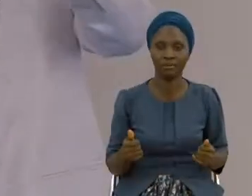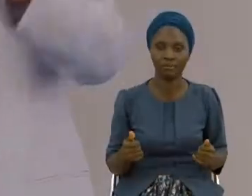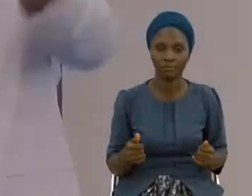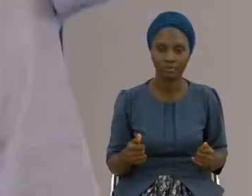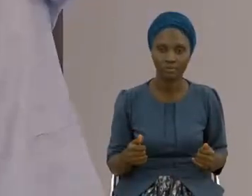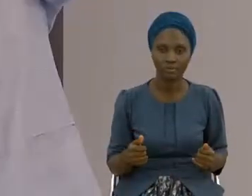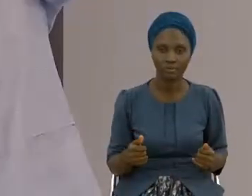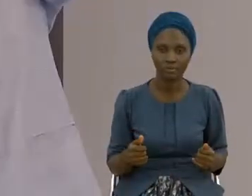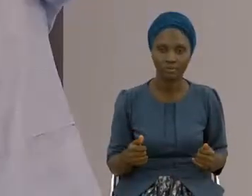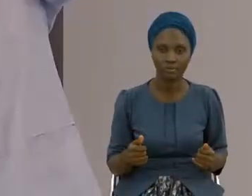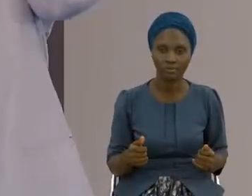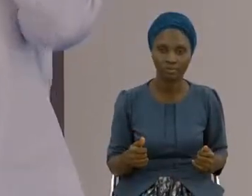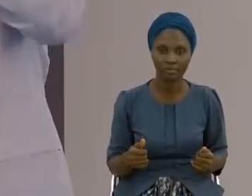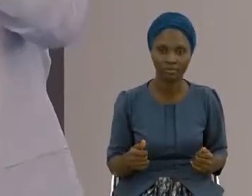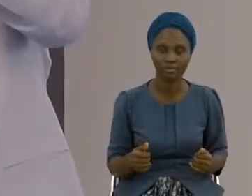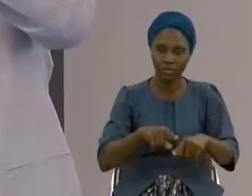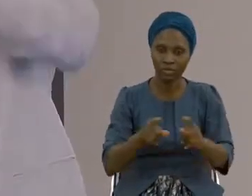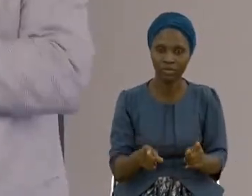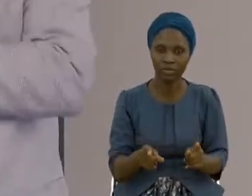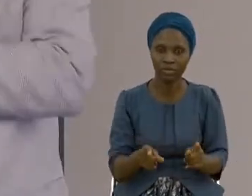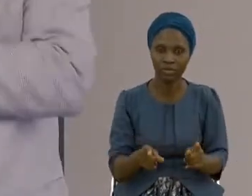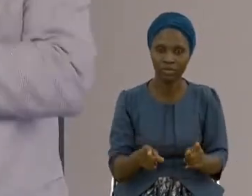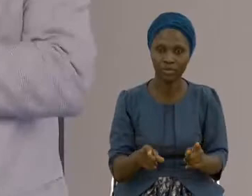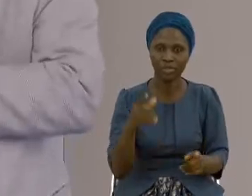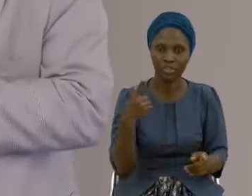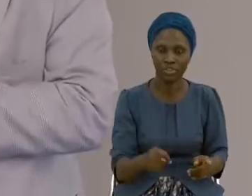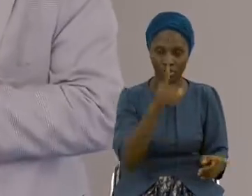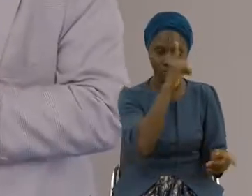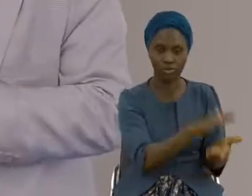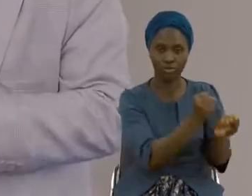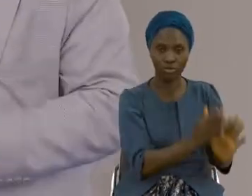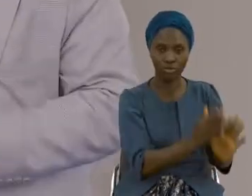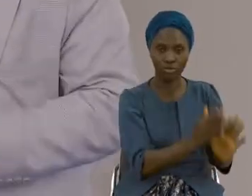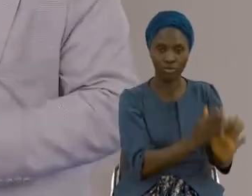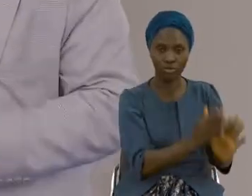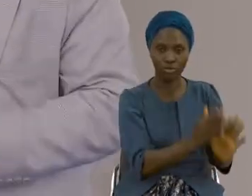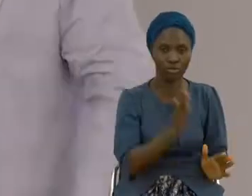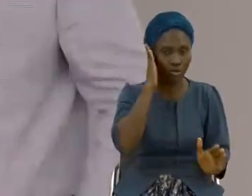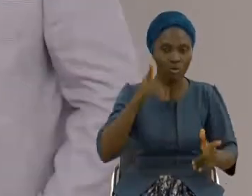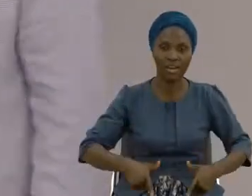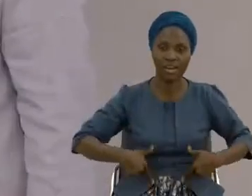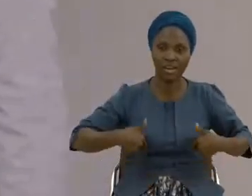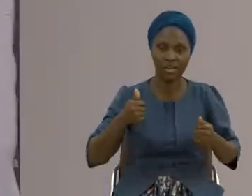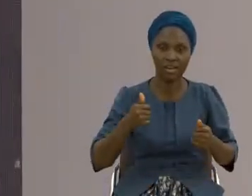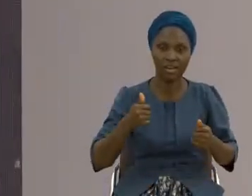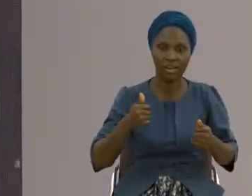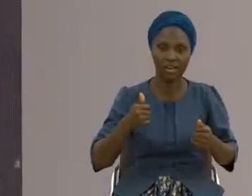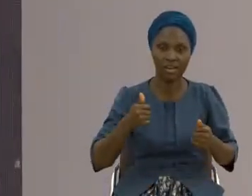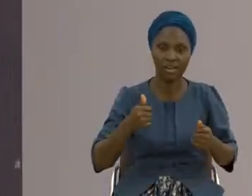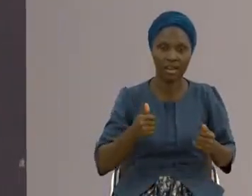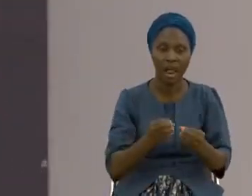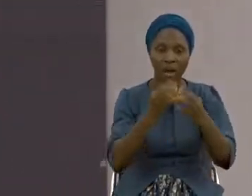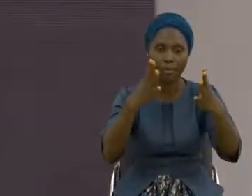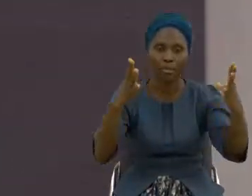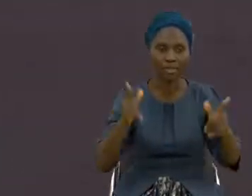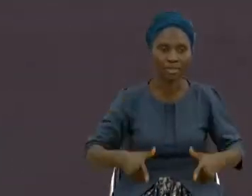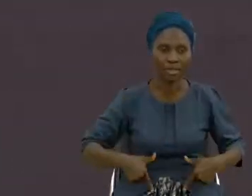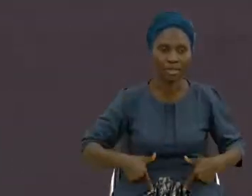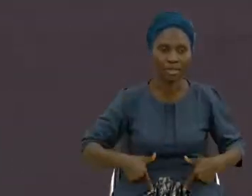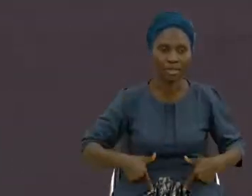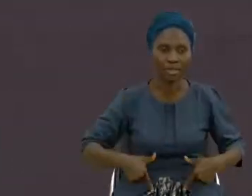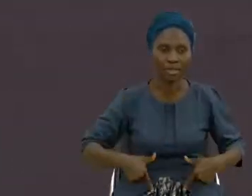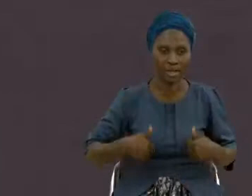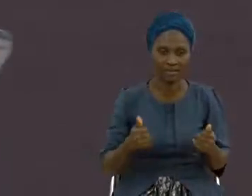choice shall live abundant life shall live by faith